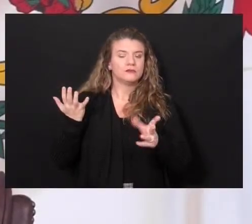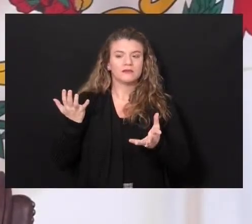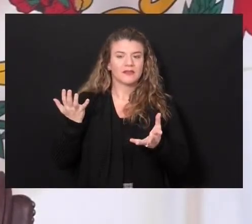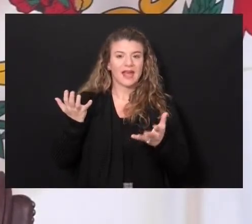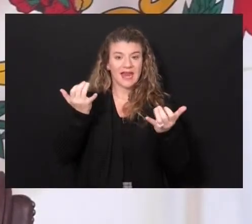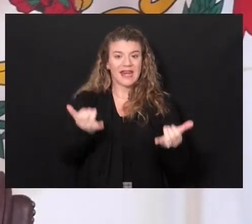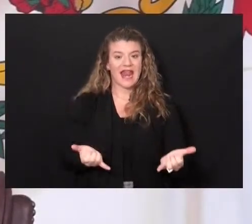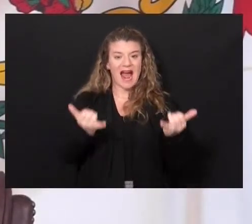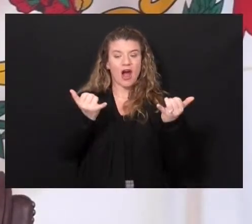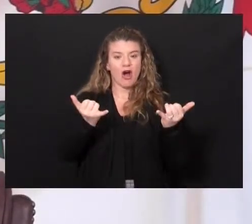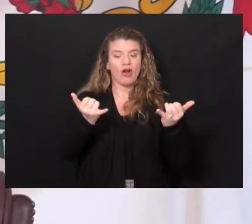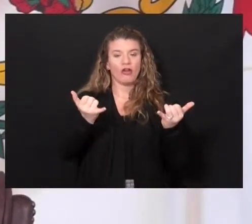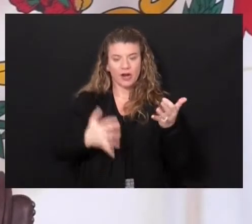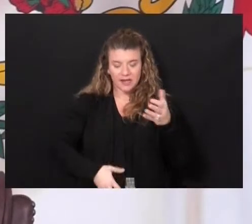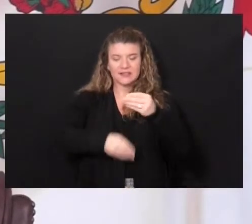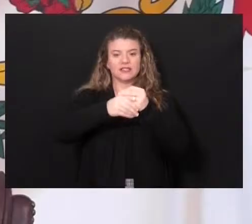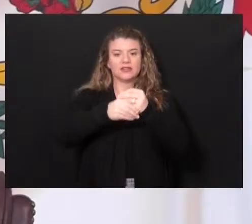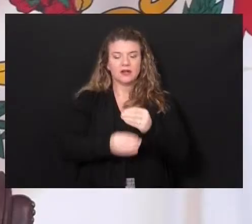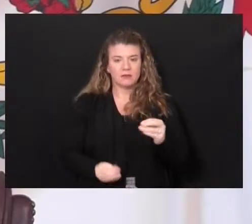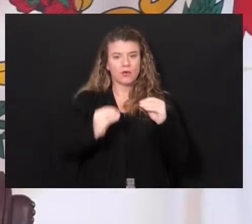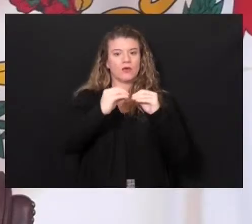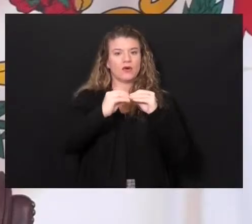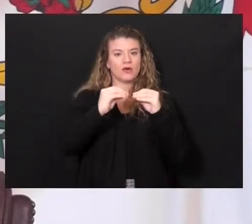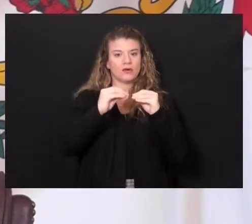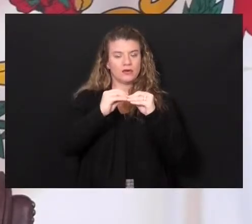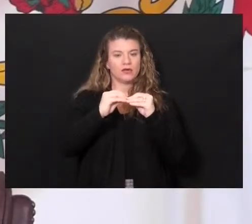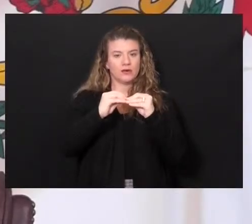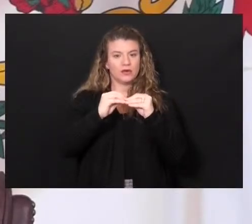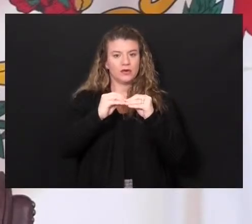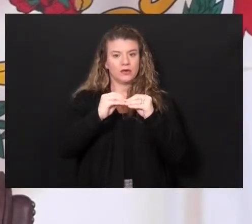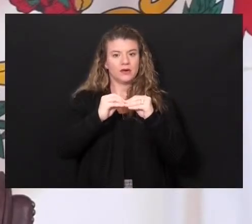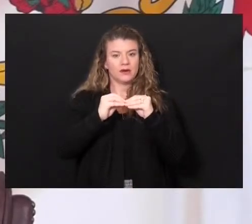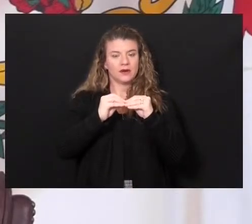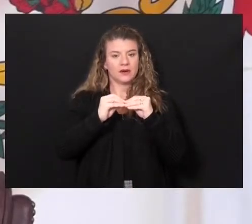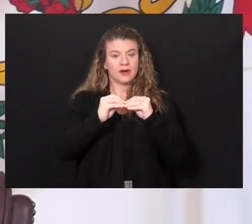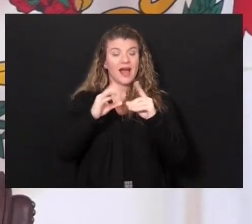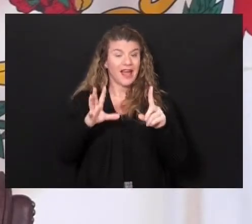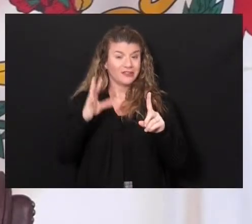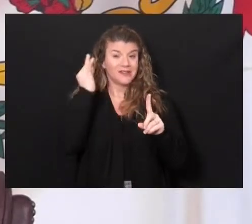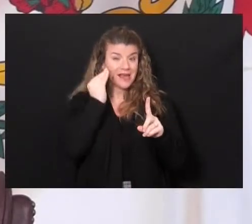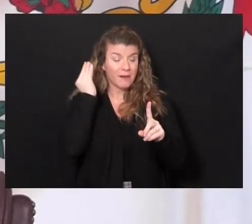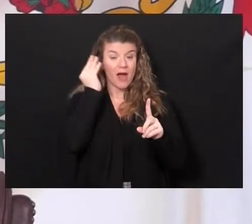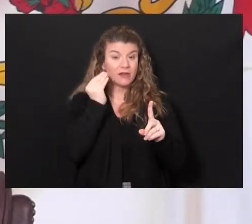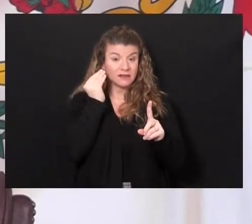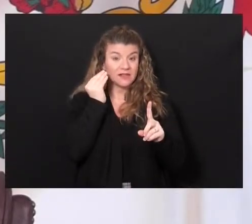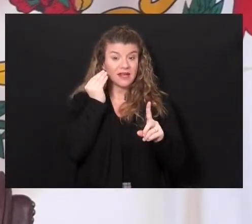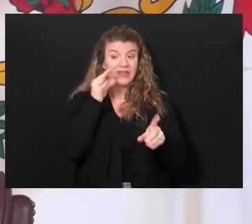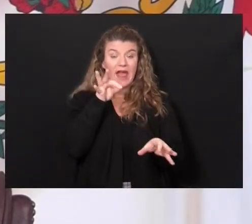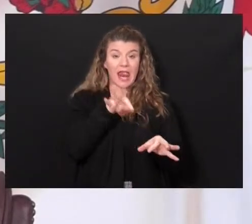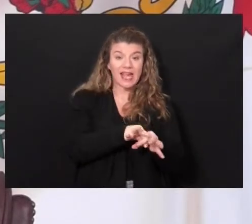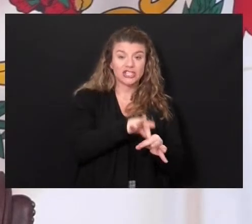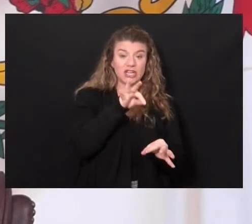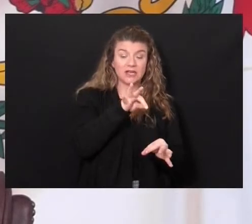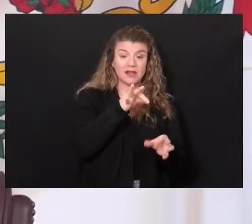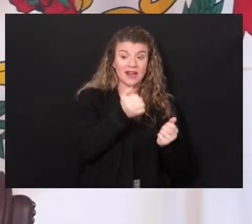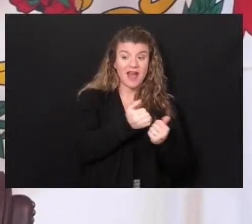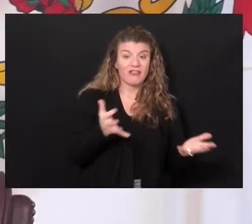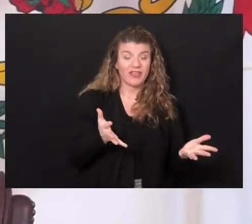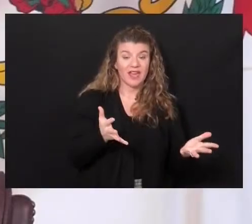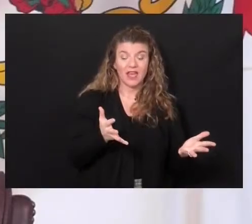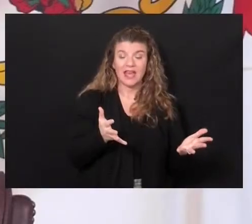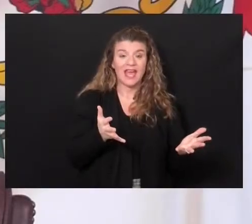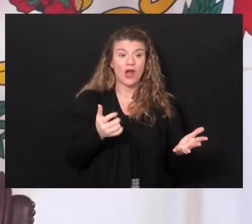and now there's going to be an additional stimulus package come out. And just think about the election and everything. We